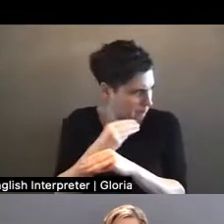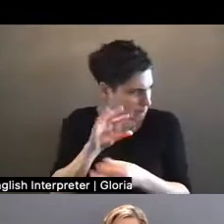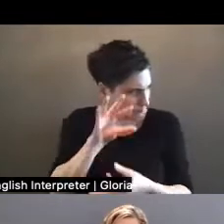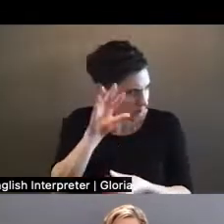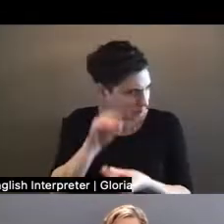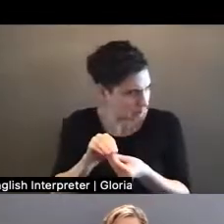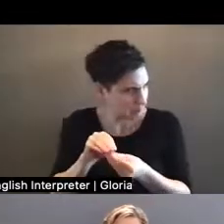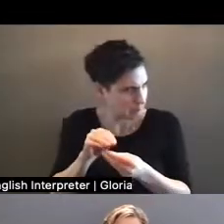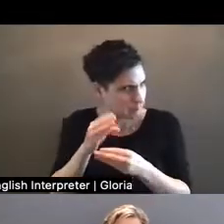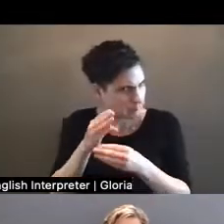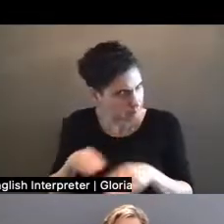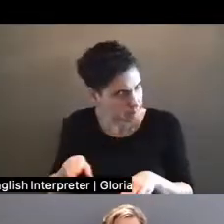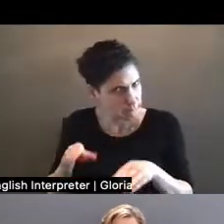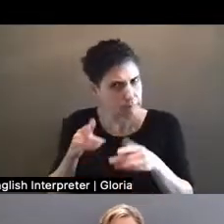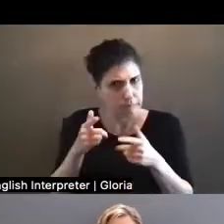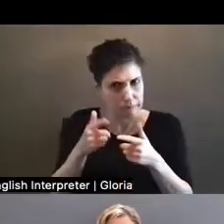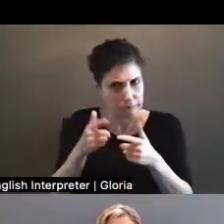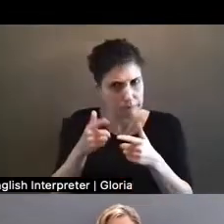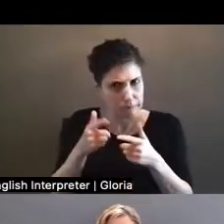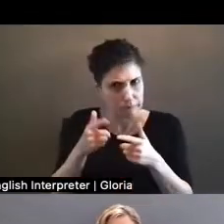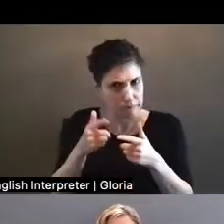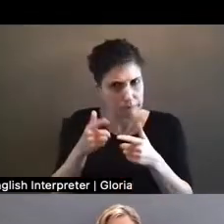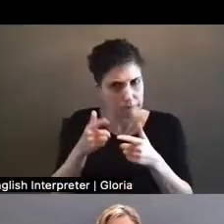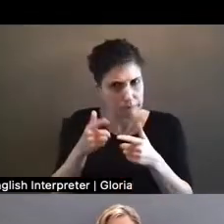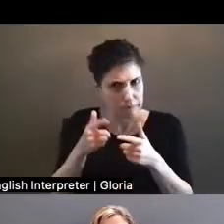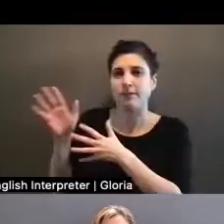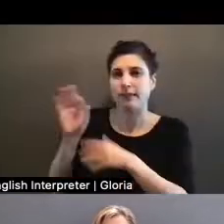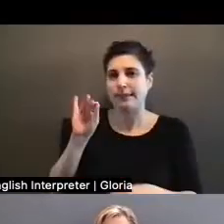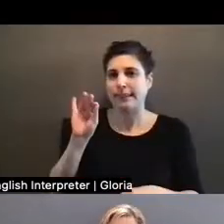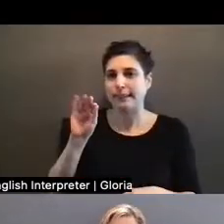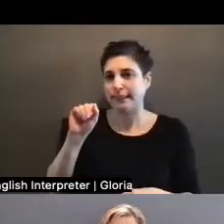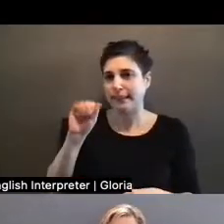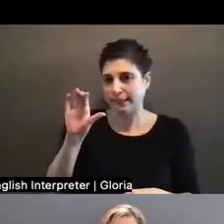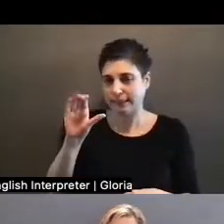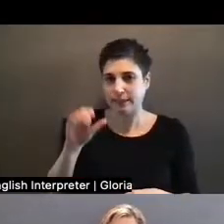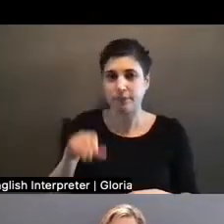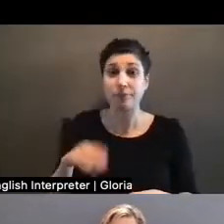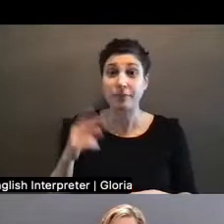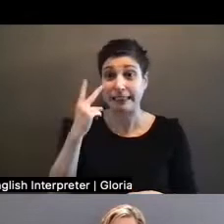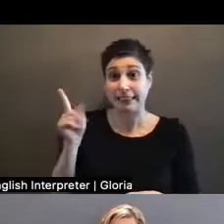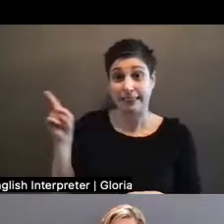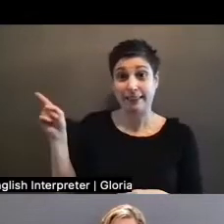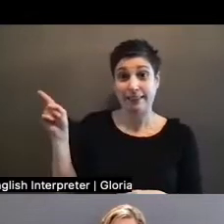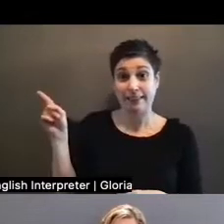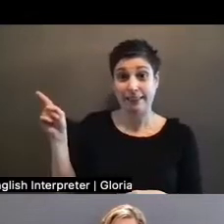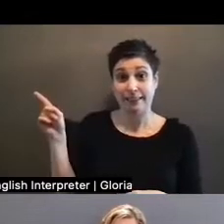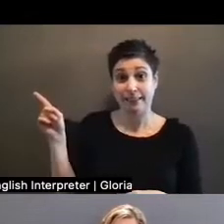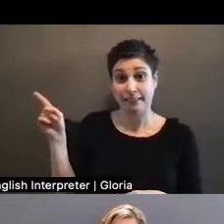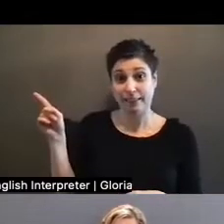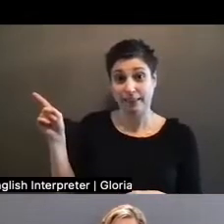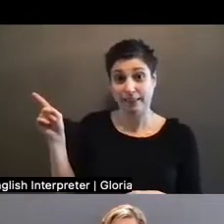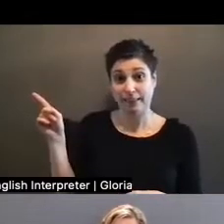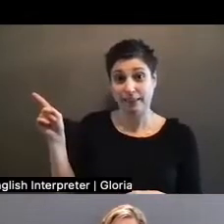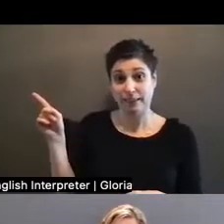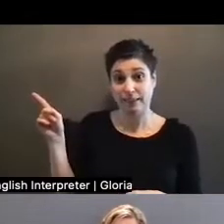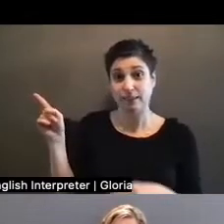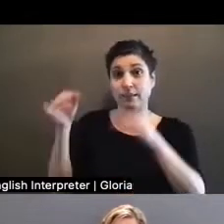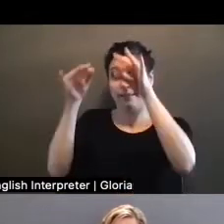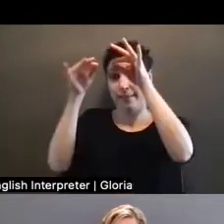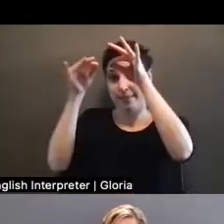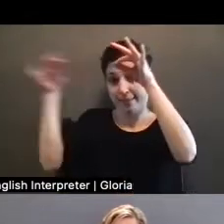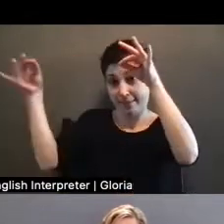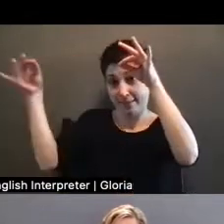whatnot. But you can see here with the image, it shows you a clear